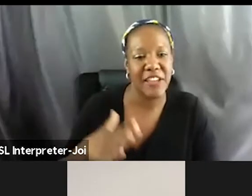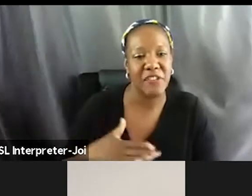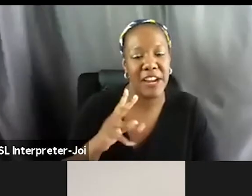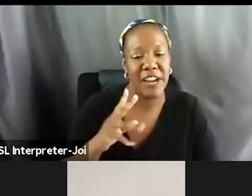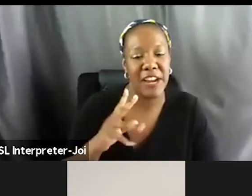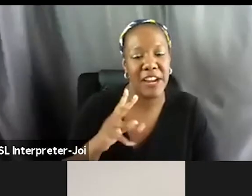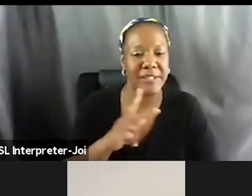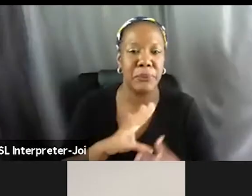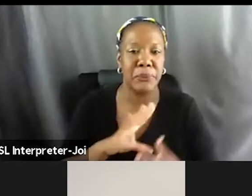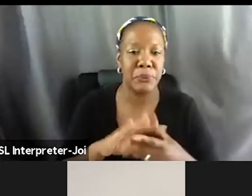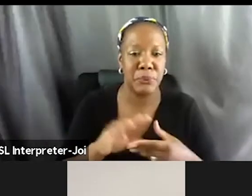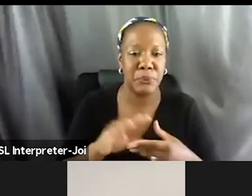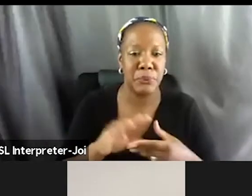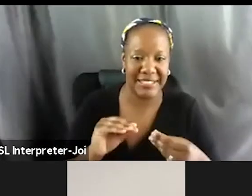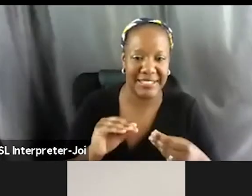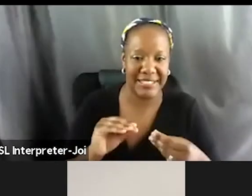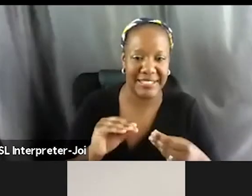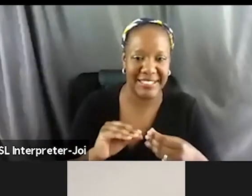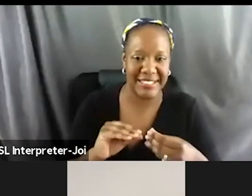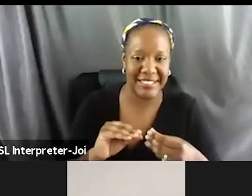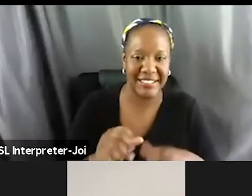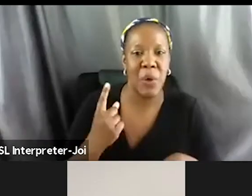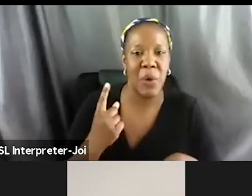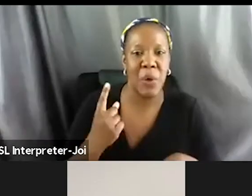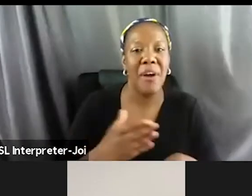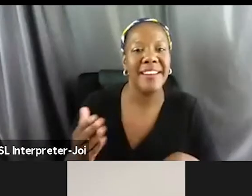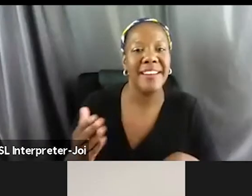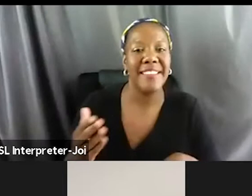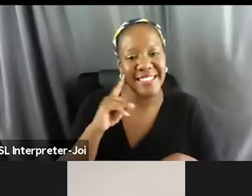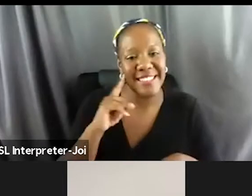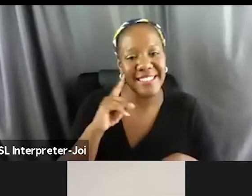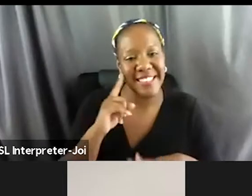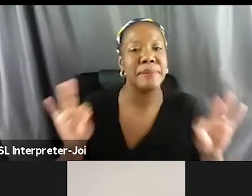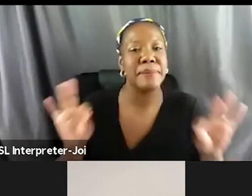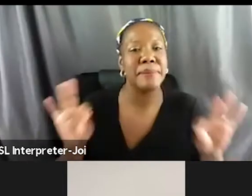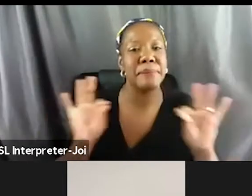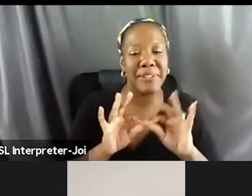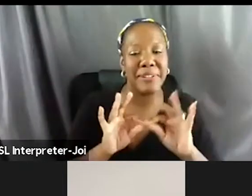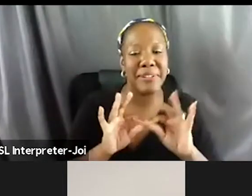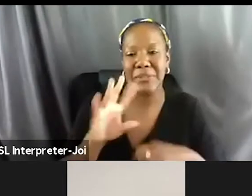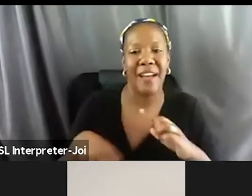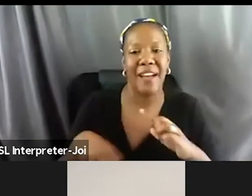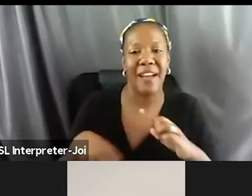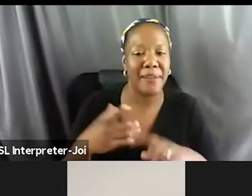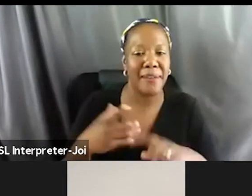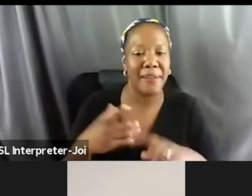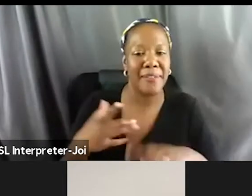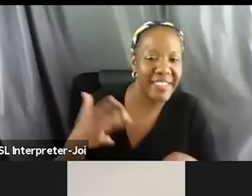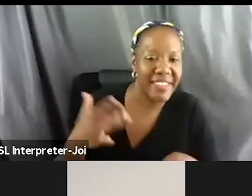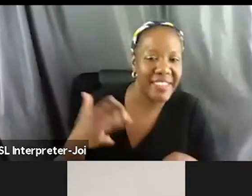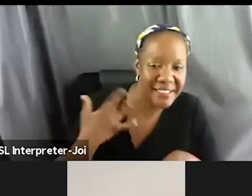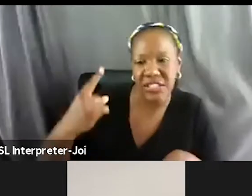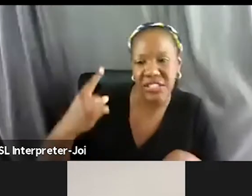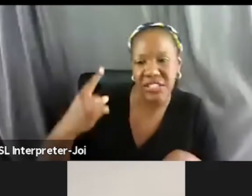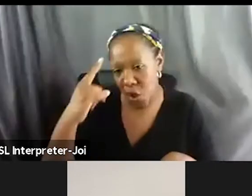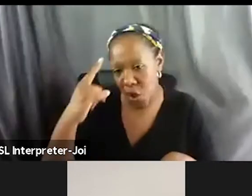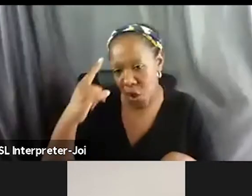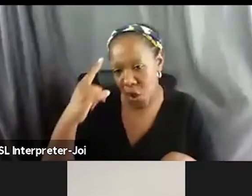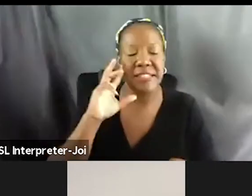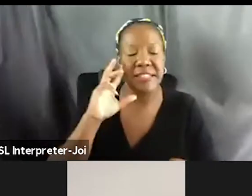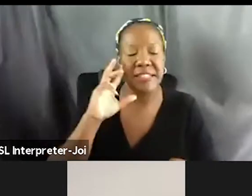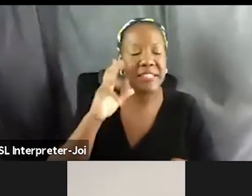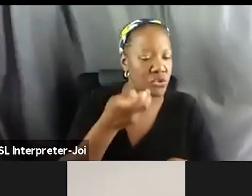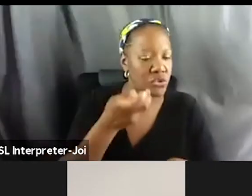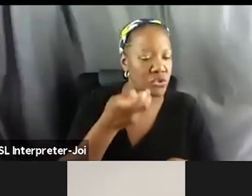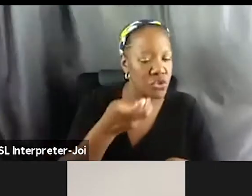so one of the things I think that's always important is we always talk about the feelings and the thoughts and the transitions and stuff, but